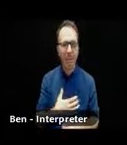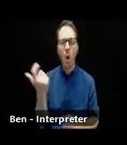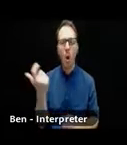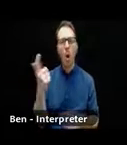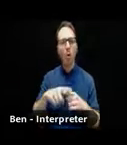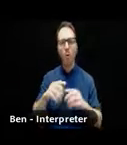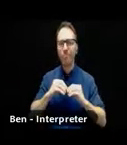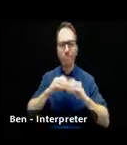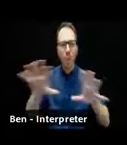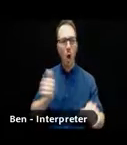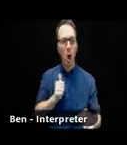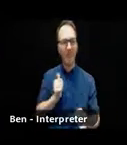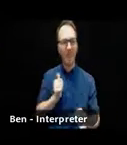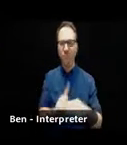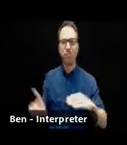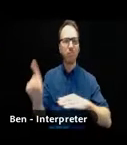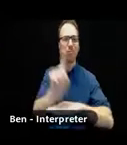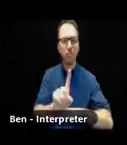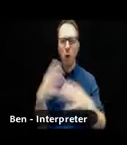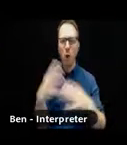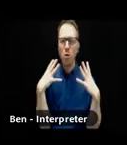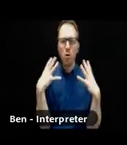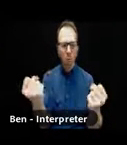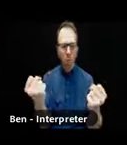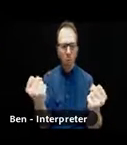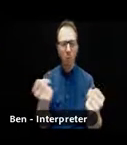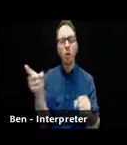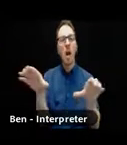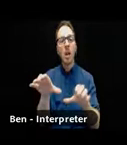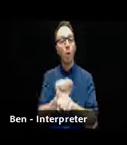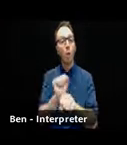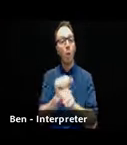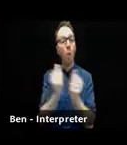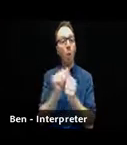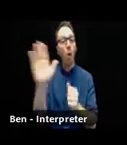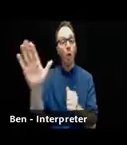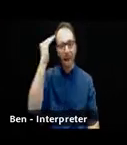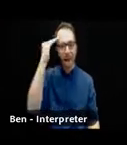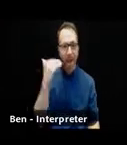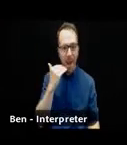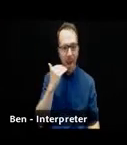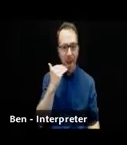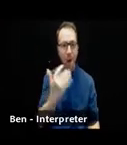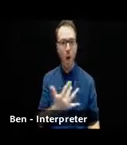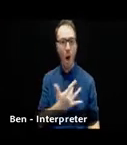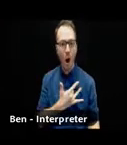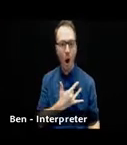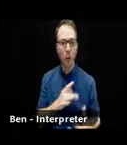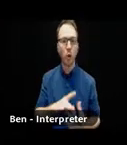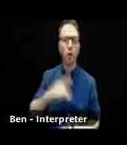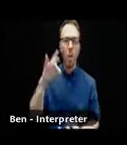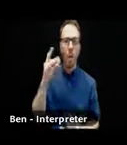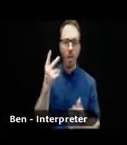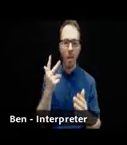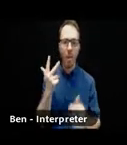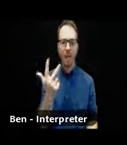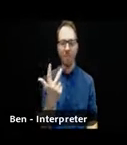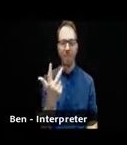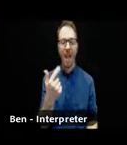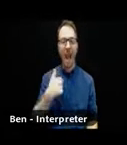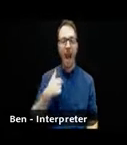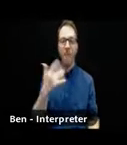there in unbelievably courageous ways. And she does this work with her head, her heart, and her soul. I've been lucky enough to